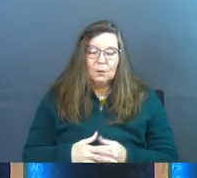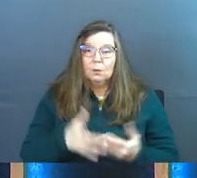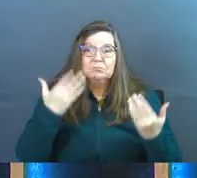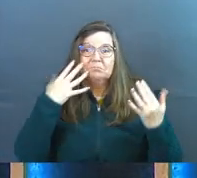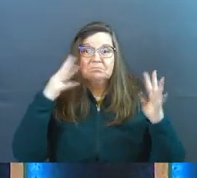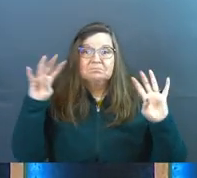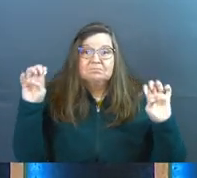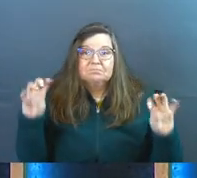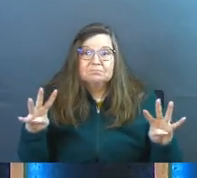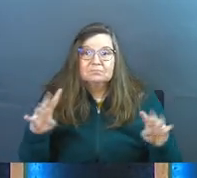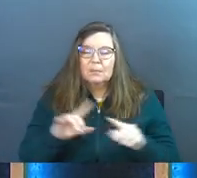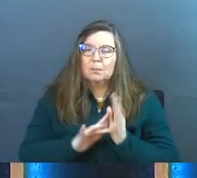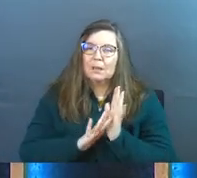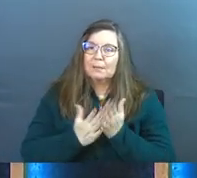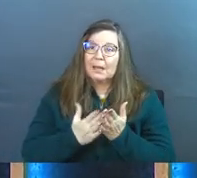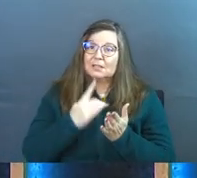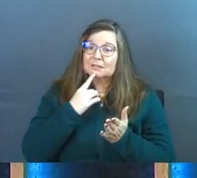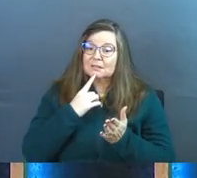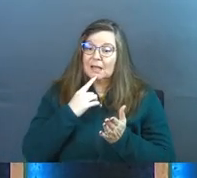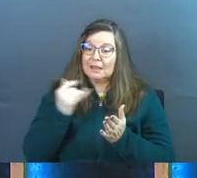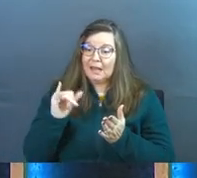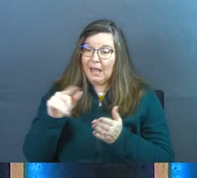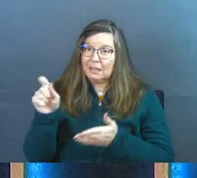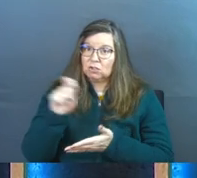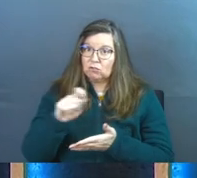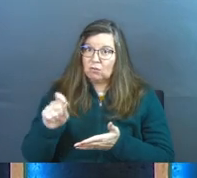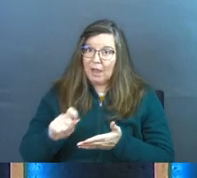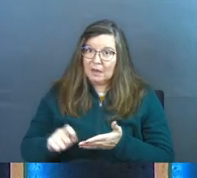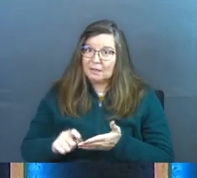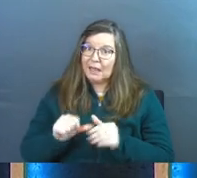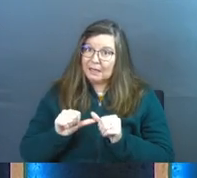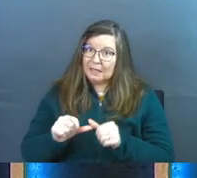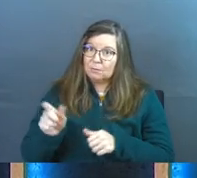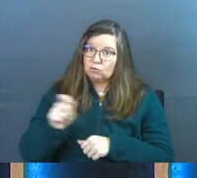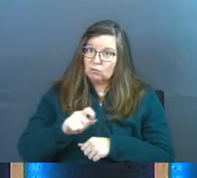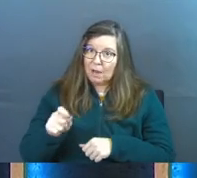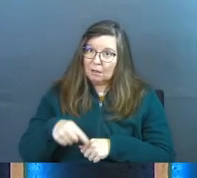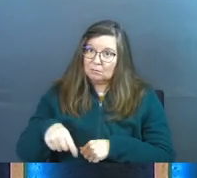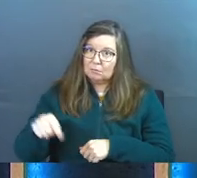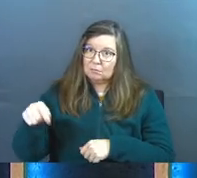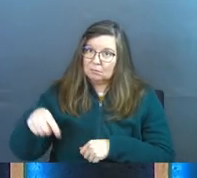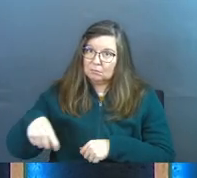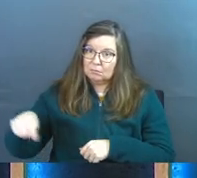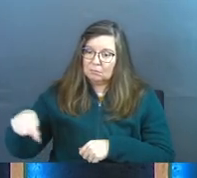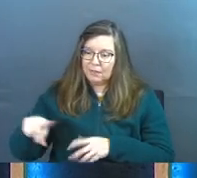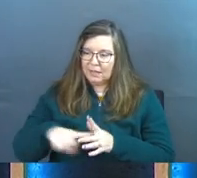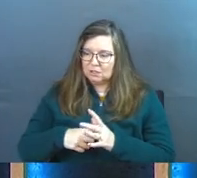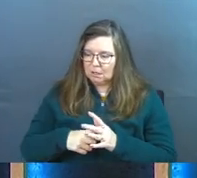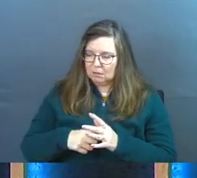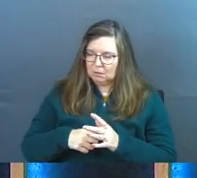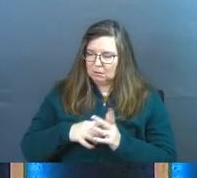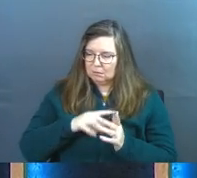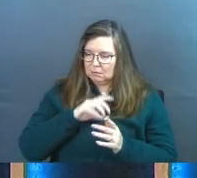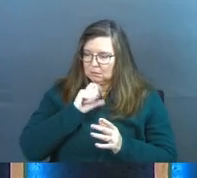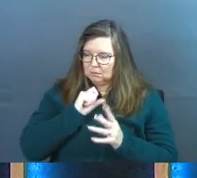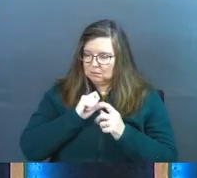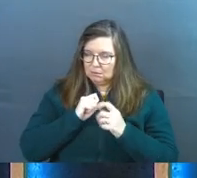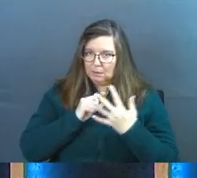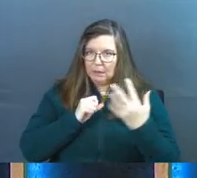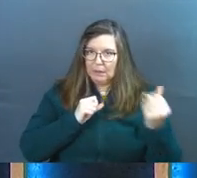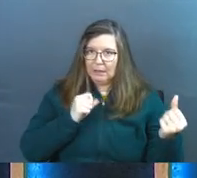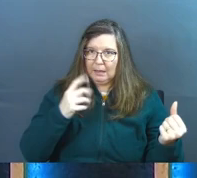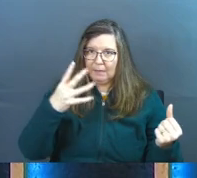Who knows? But the passage says that as he's writing and he keeps writing, they all just start to walk away one at a